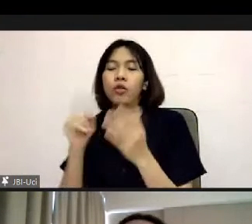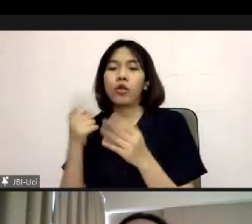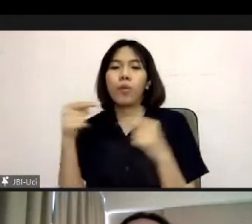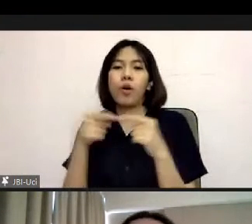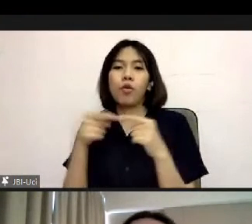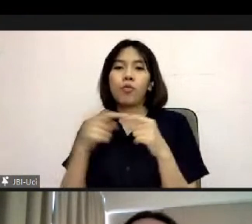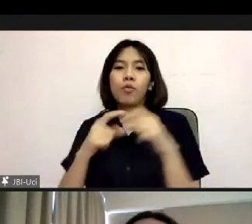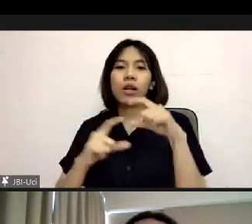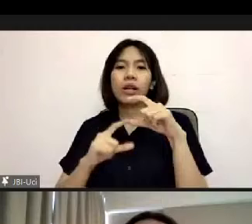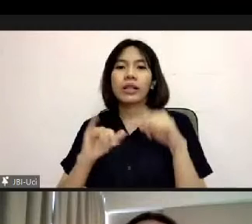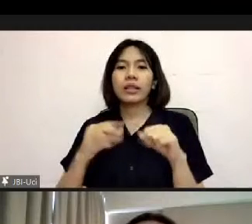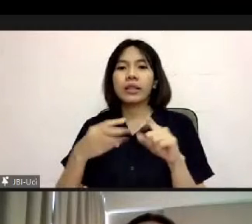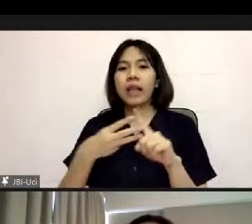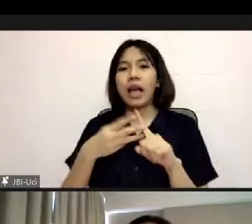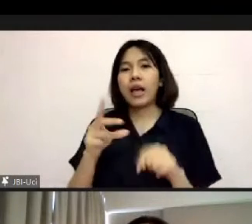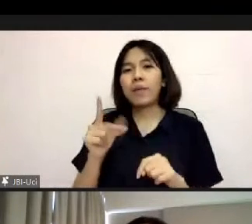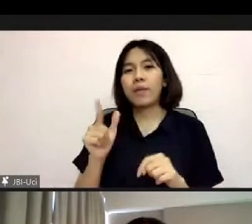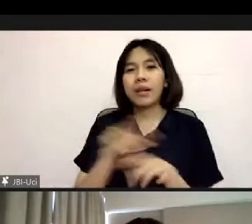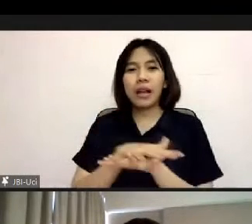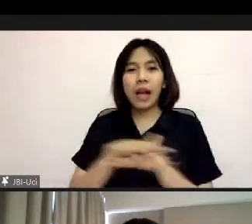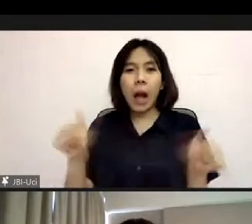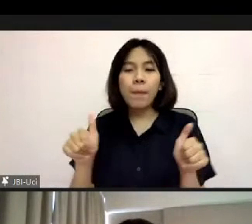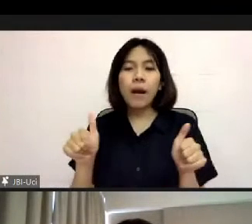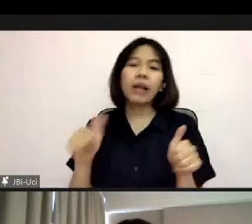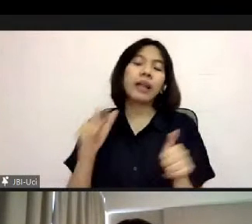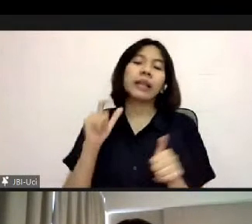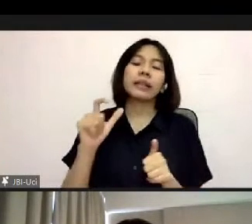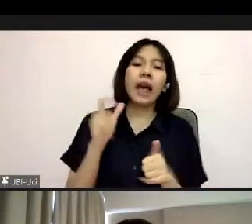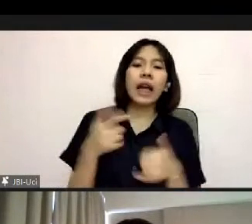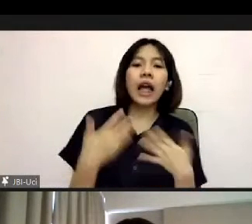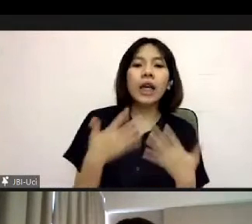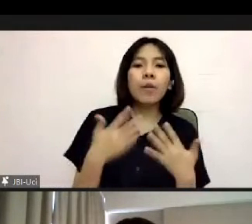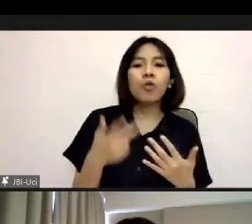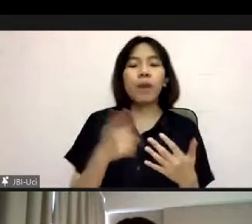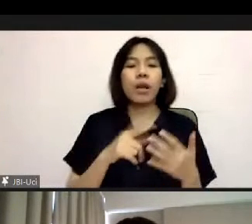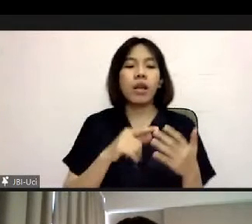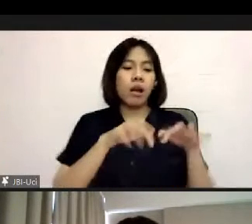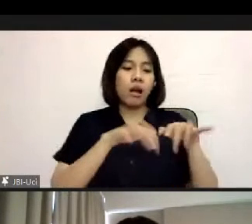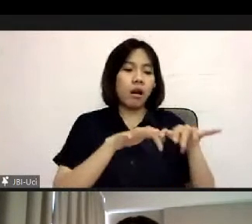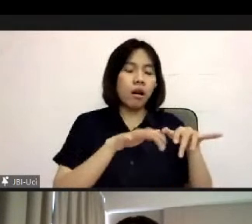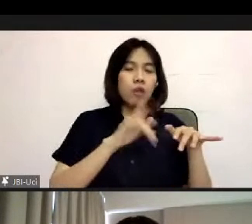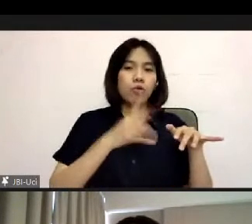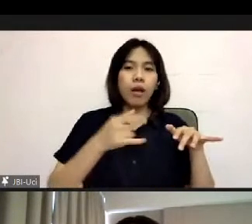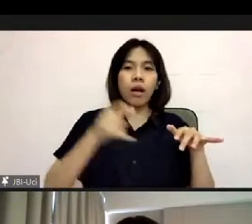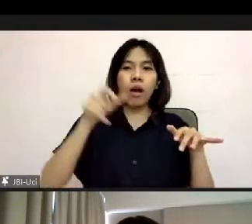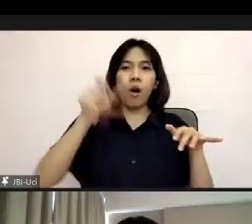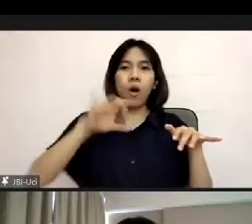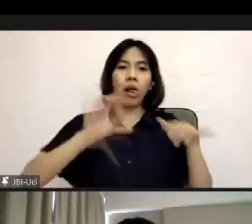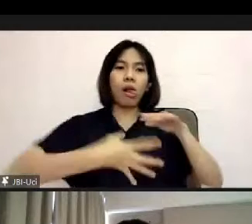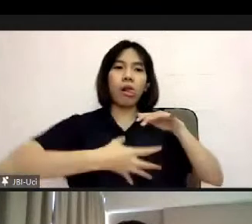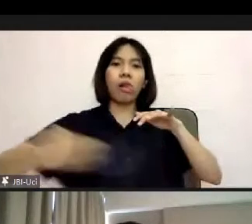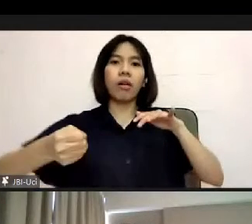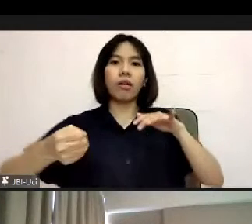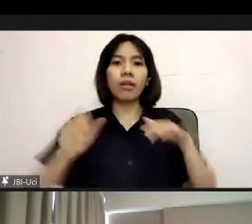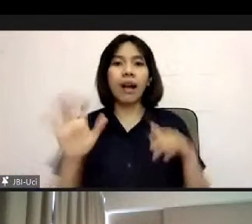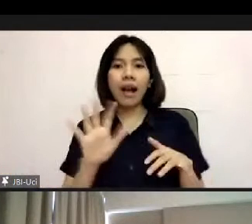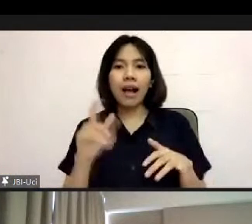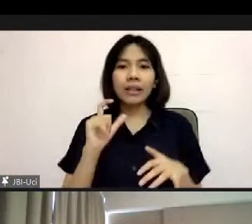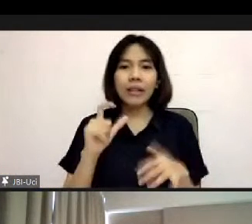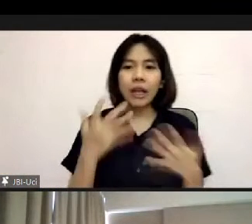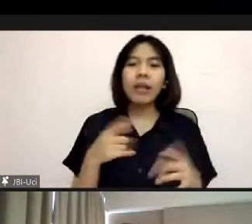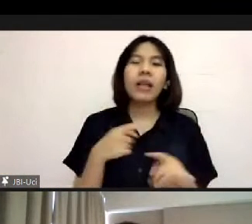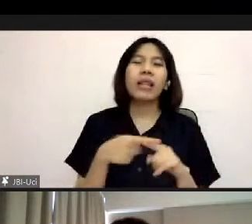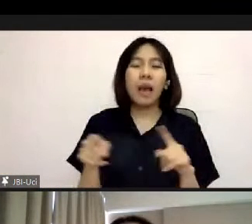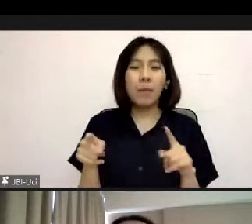the cyber security. So this, as long as they can do the